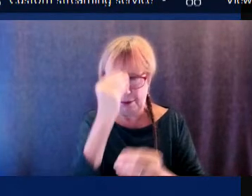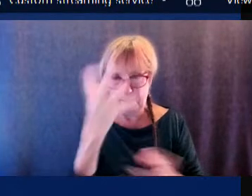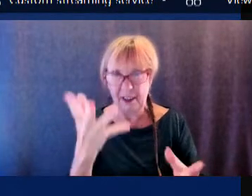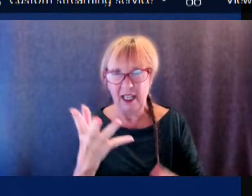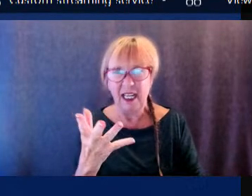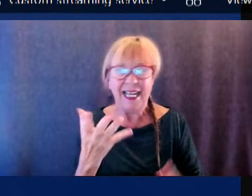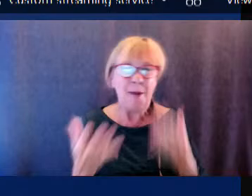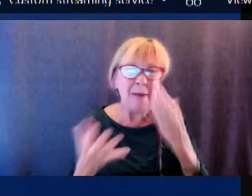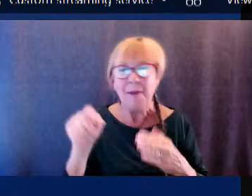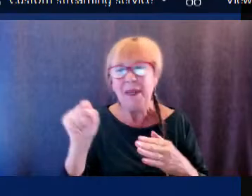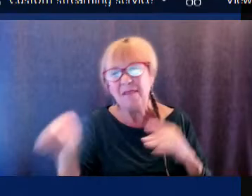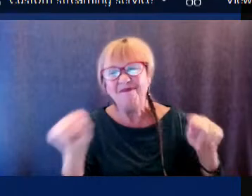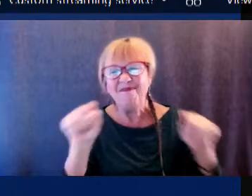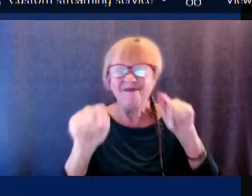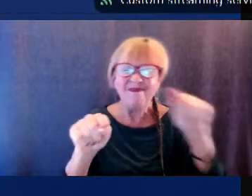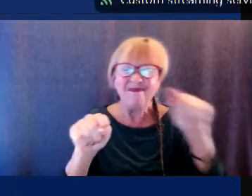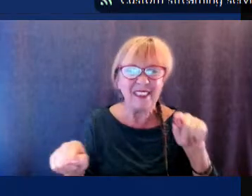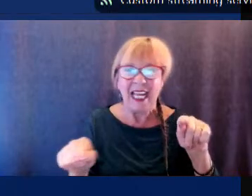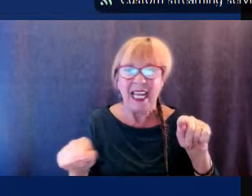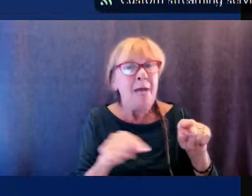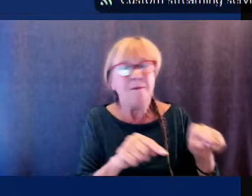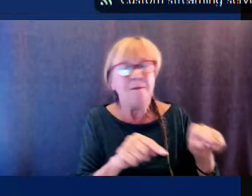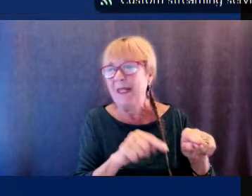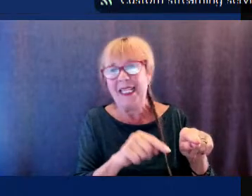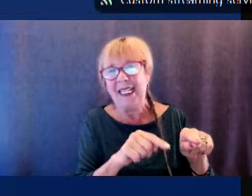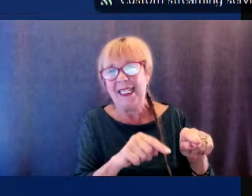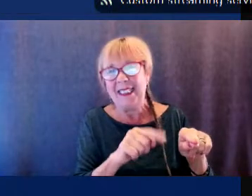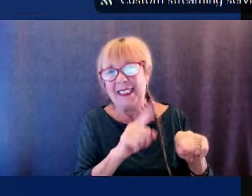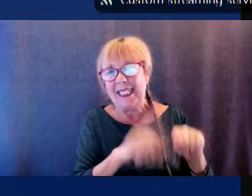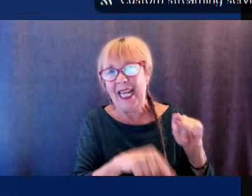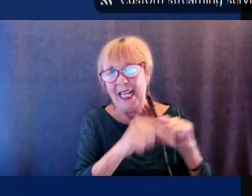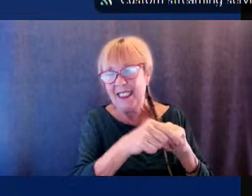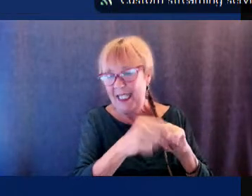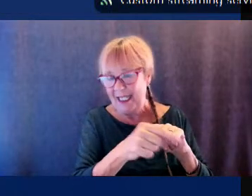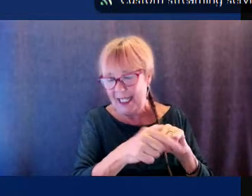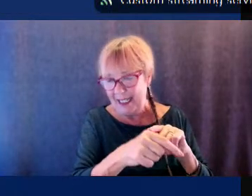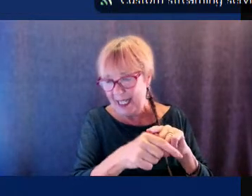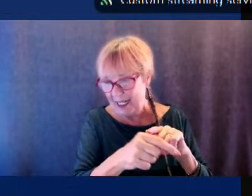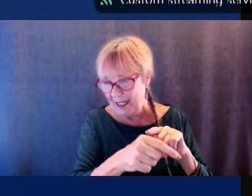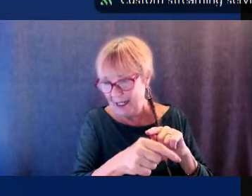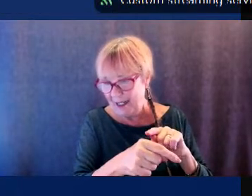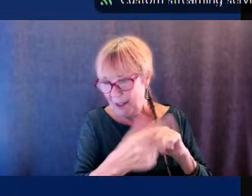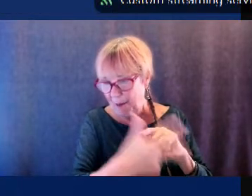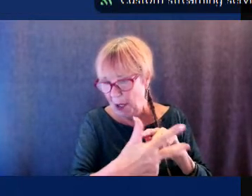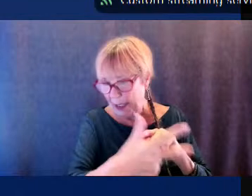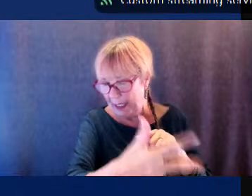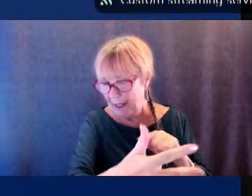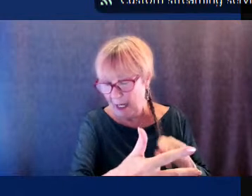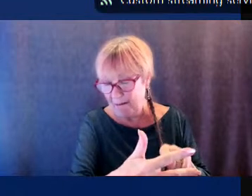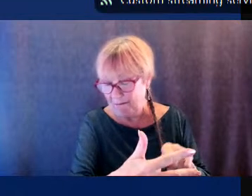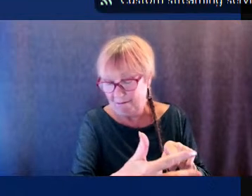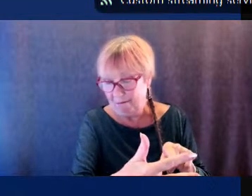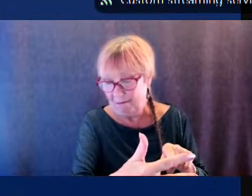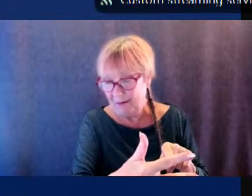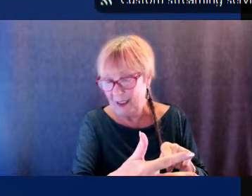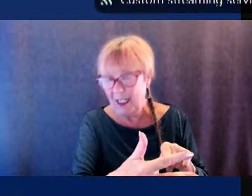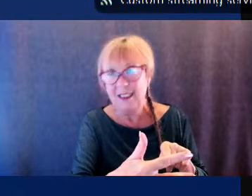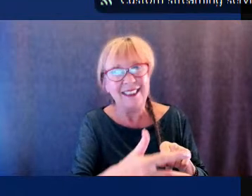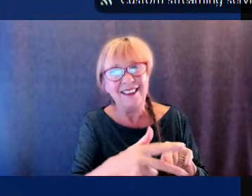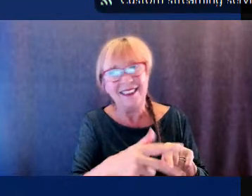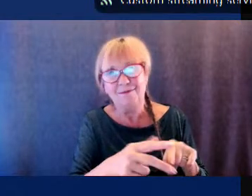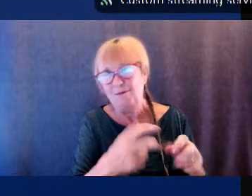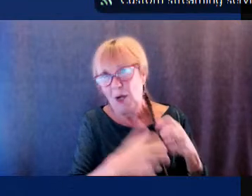to have it at the Rite Aid parking lot. There's a couple different problems with using the parking lot now, but we do have a